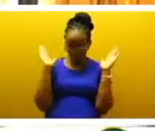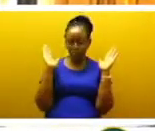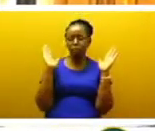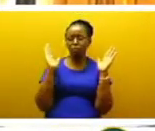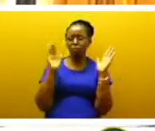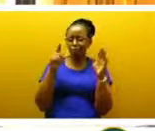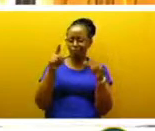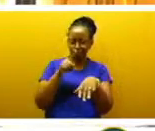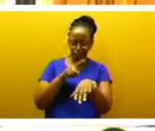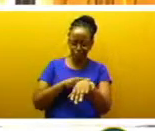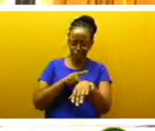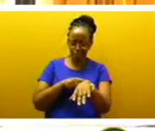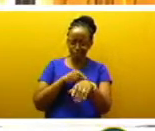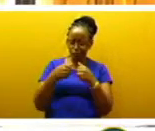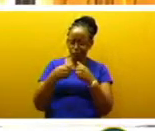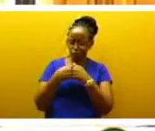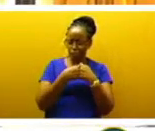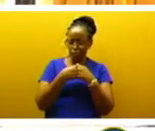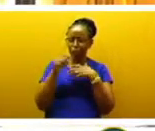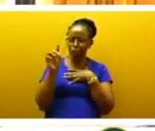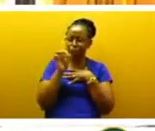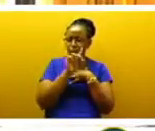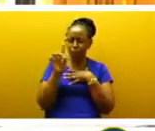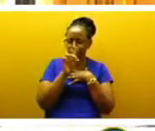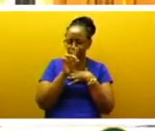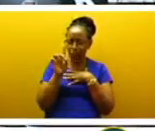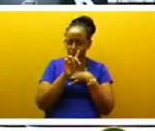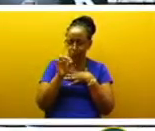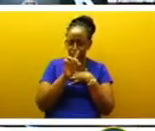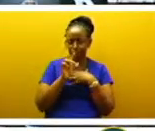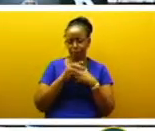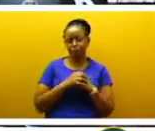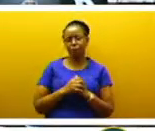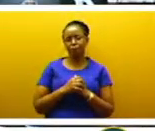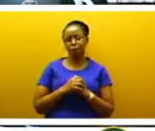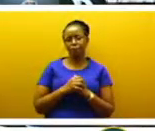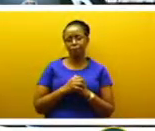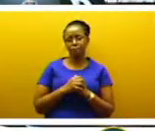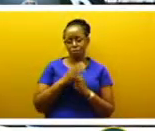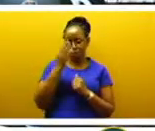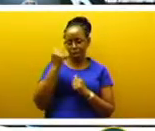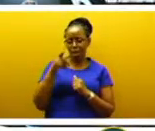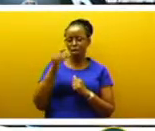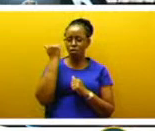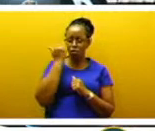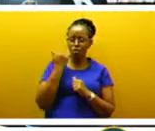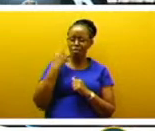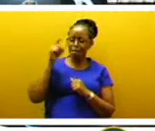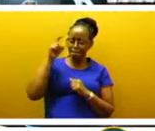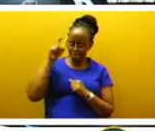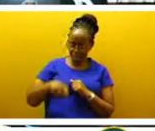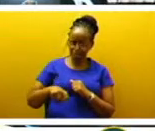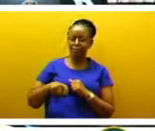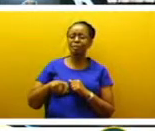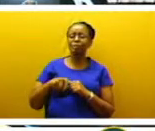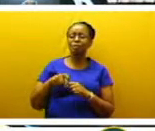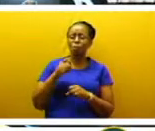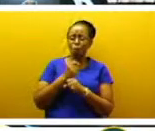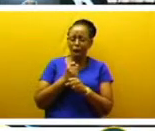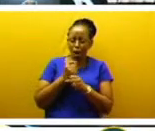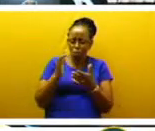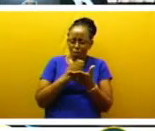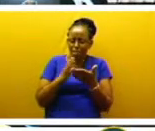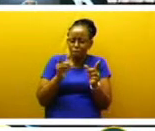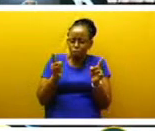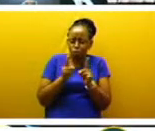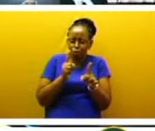constraints within which this honorable court must adjudicate on this petition. And